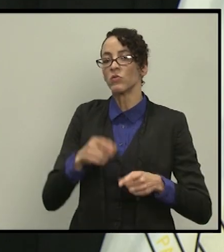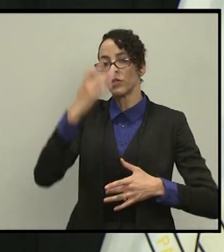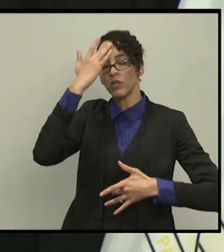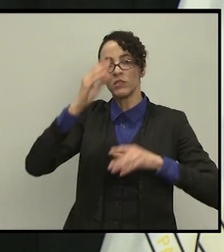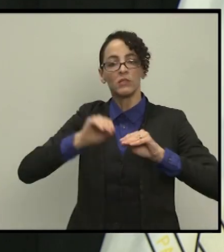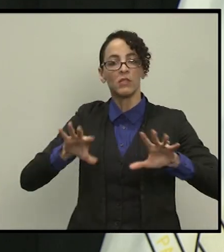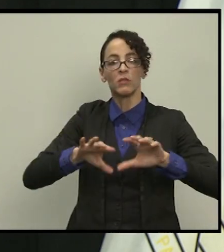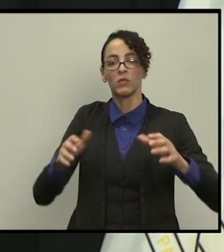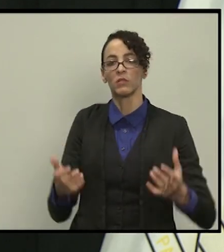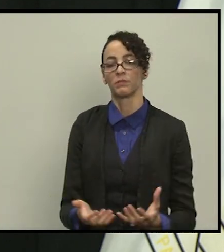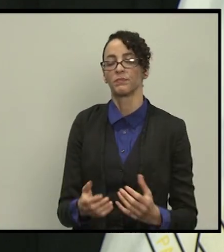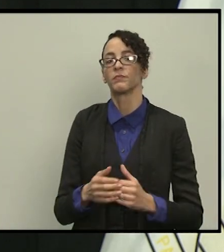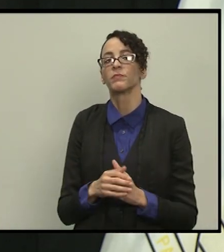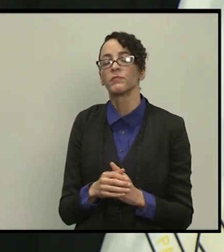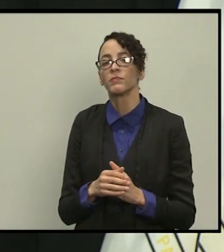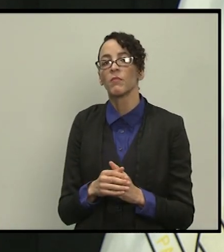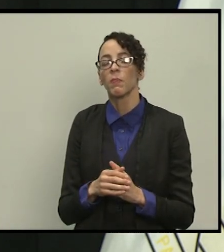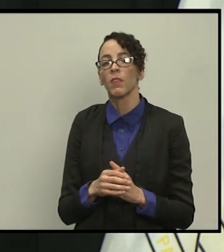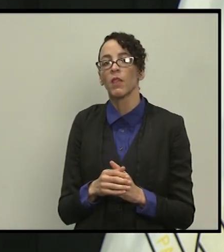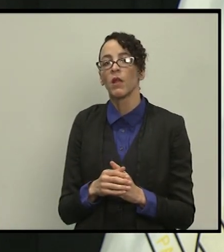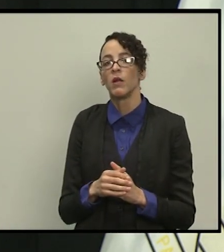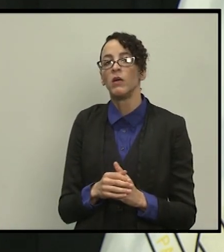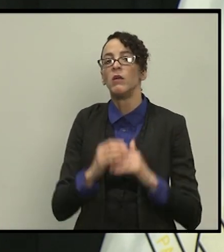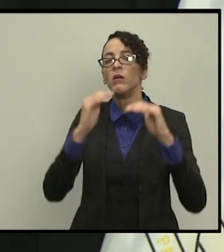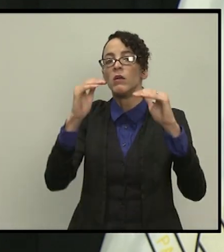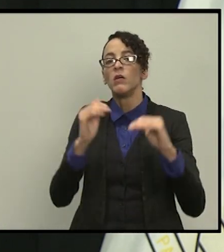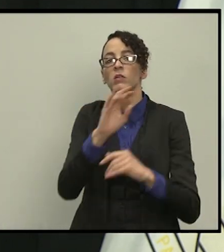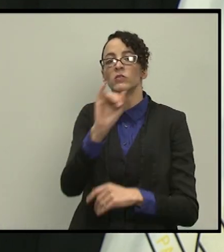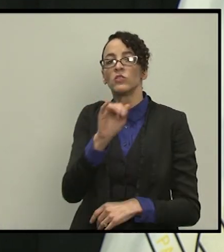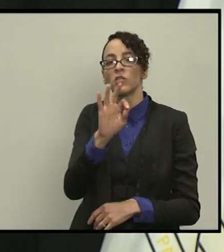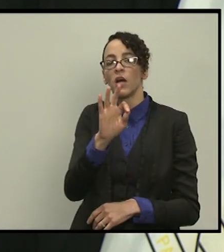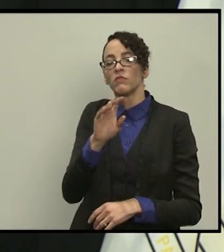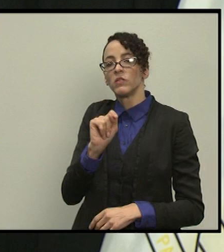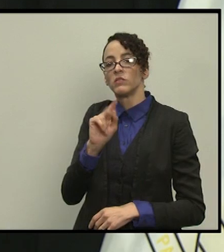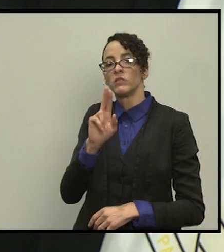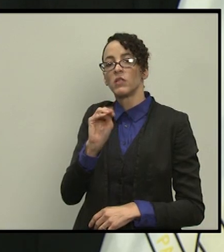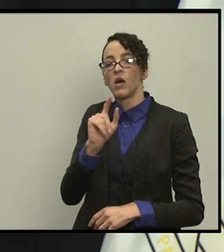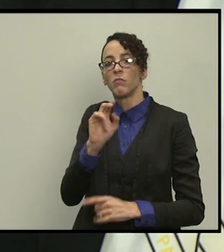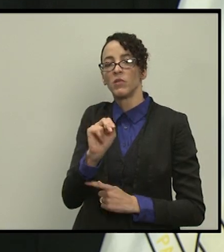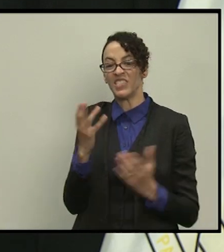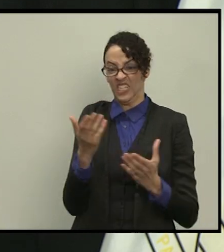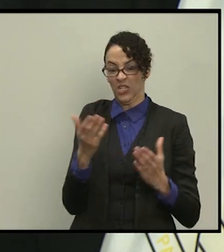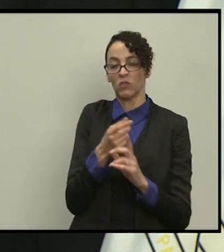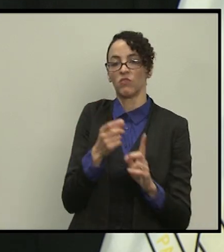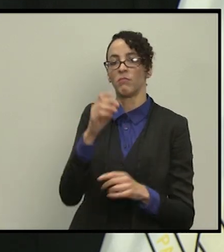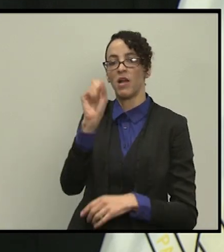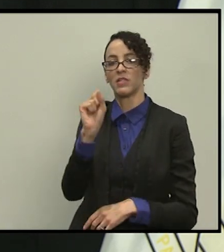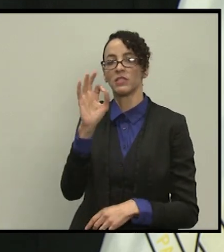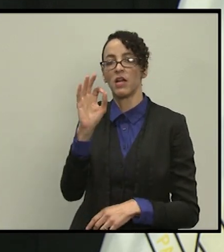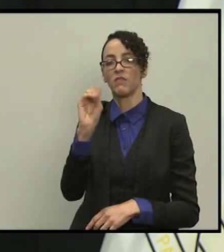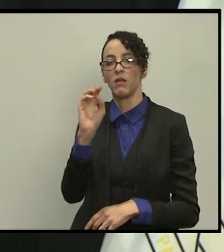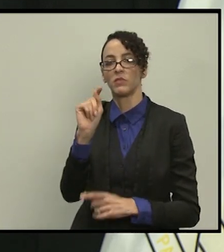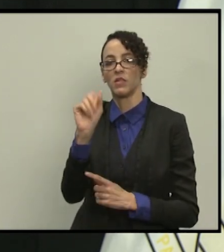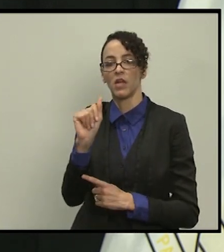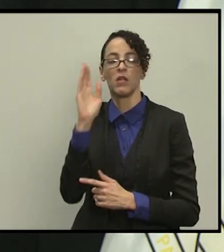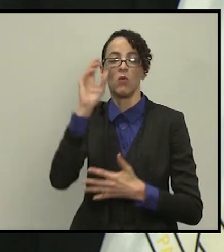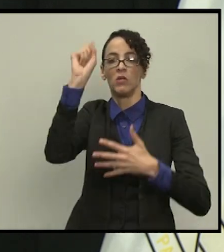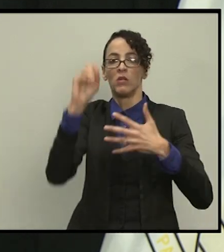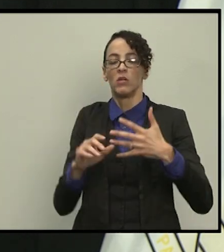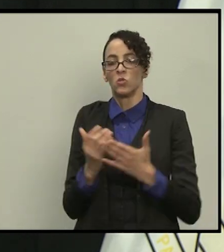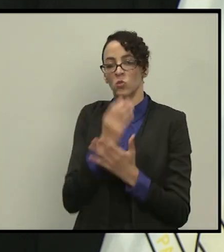Jeff Tumlin is here from the SFMTA to talk about some updates with regards to